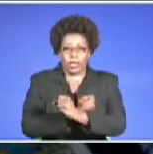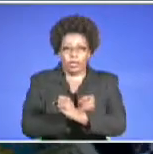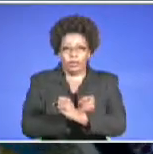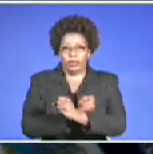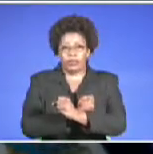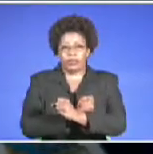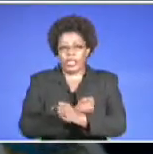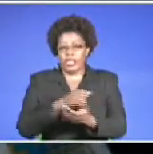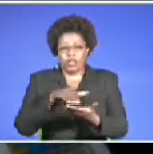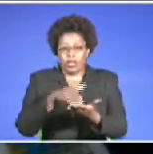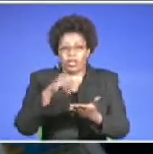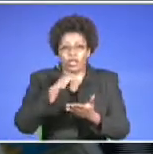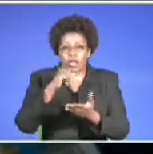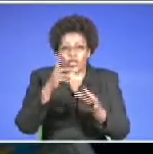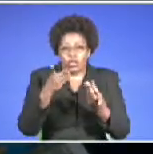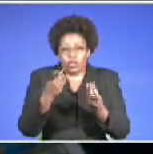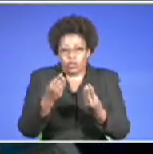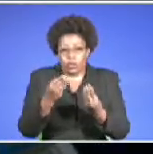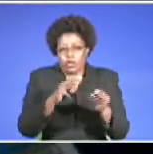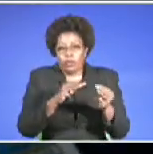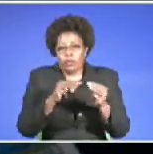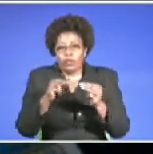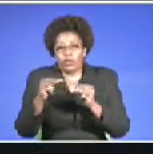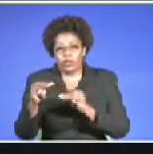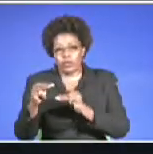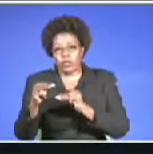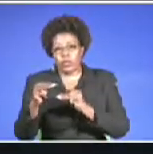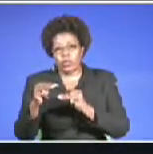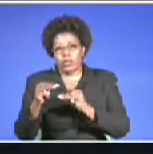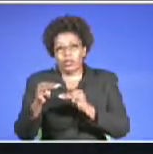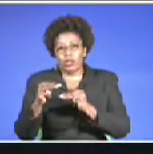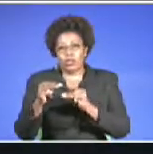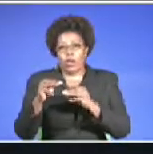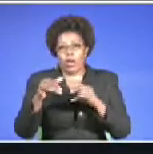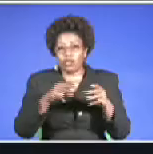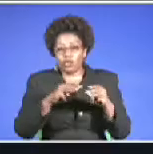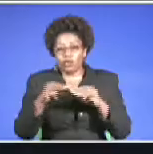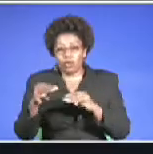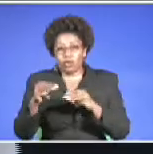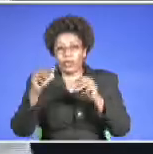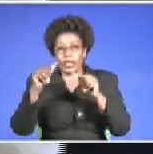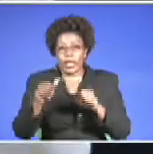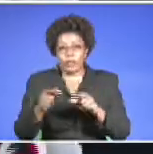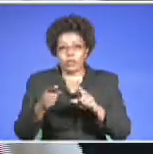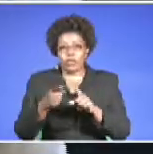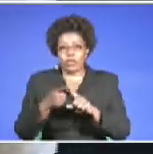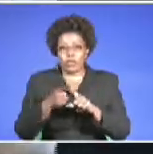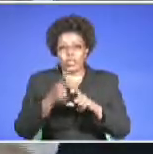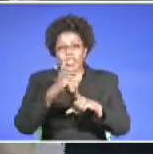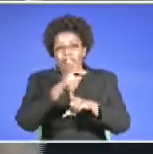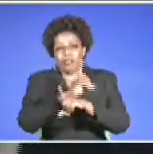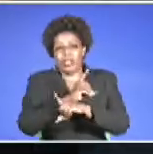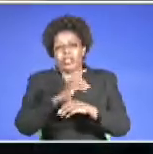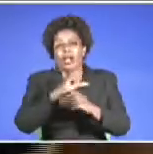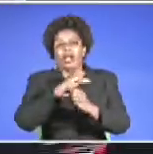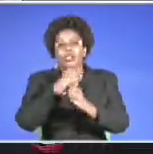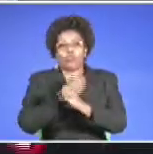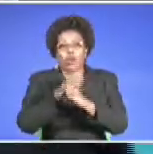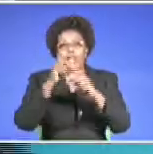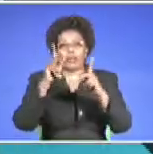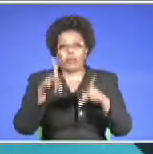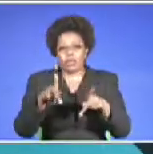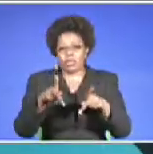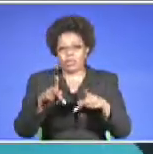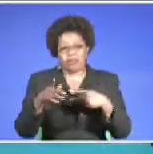weak frame, he couldn't figure out these moves. So he learned the concepts of leverage, of movement, to be able to defeat a larger, stronger opponent, even though he was